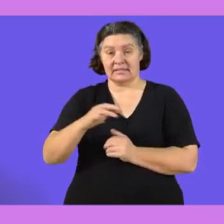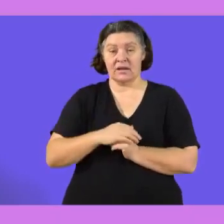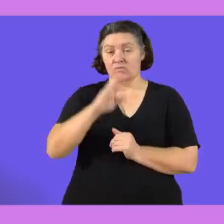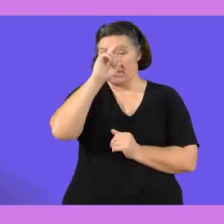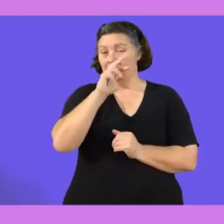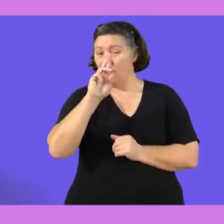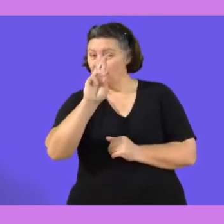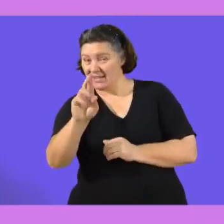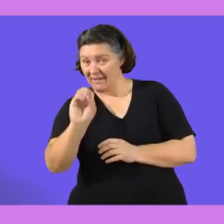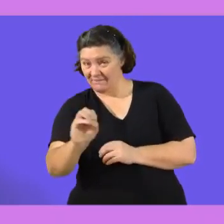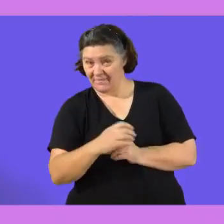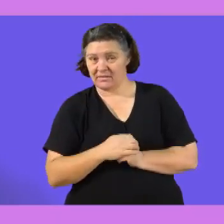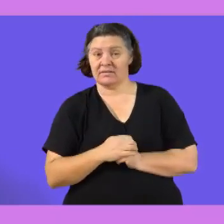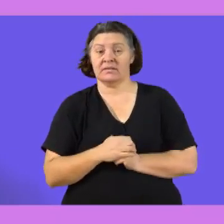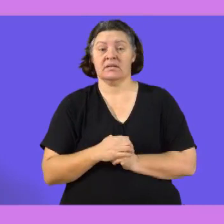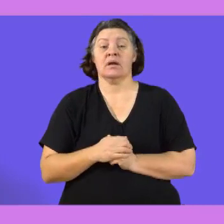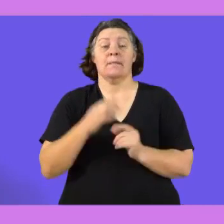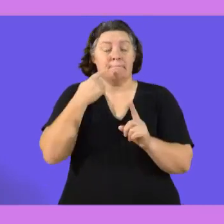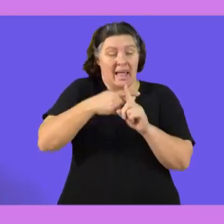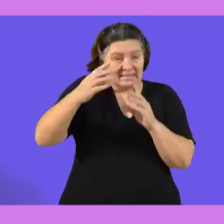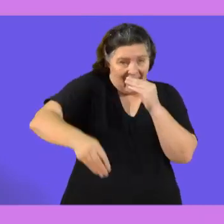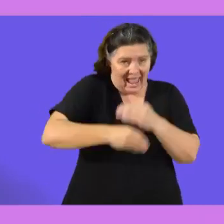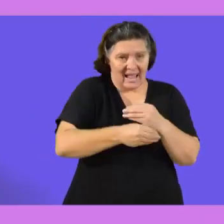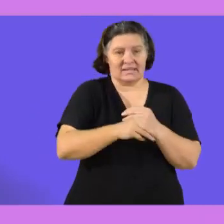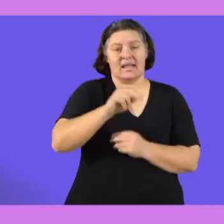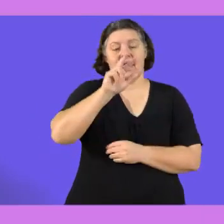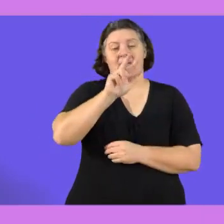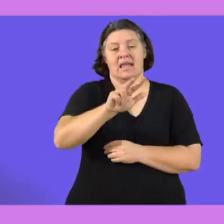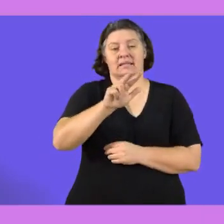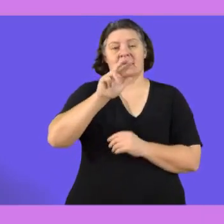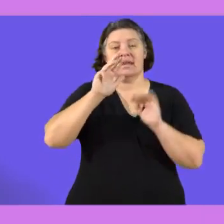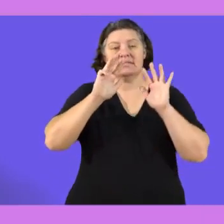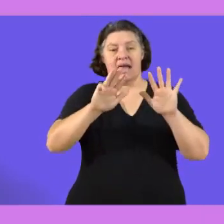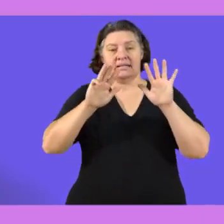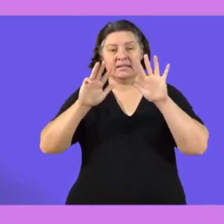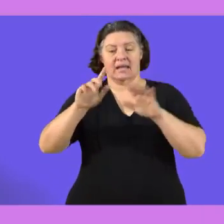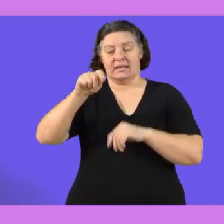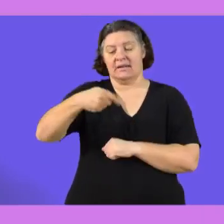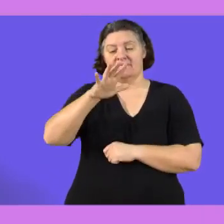2,130 Rand and 99 cents plus